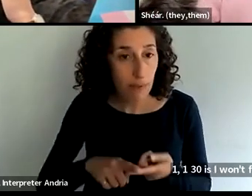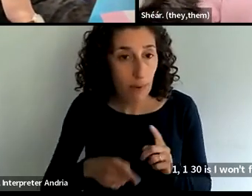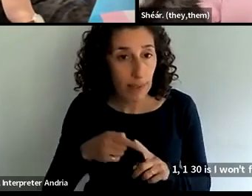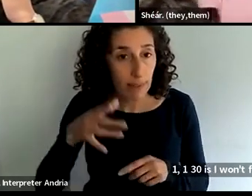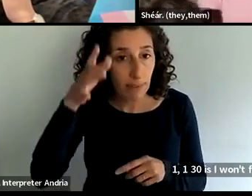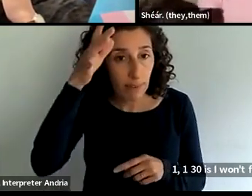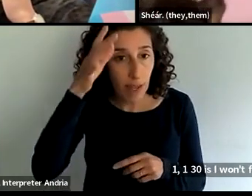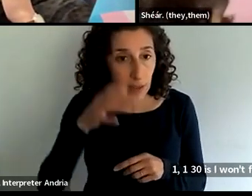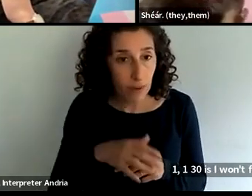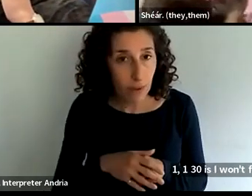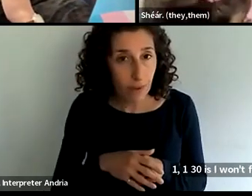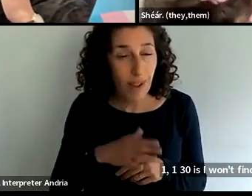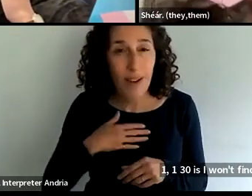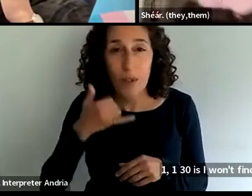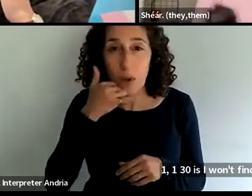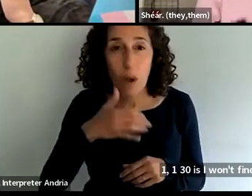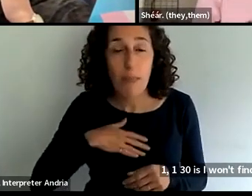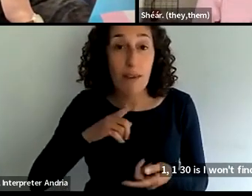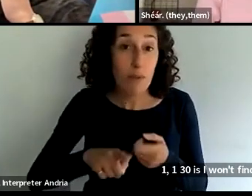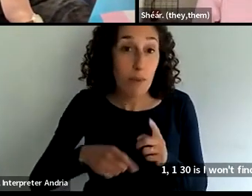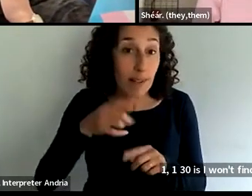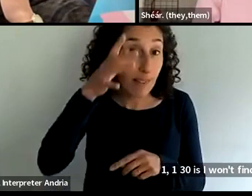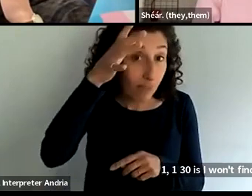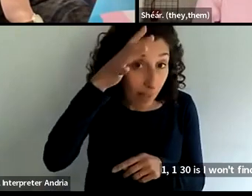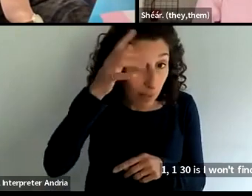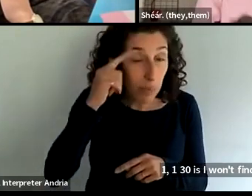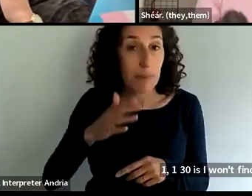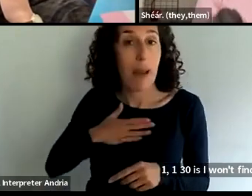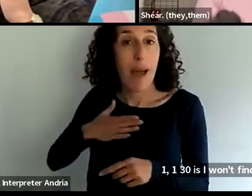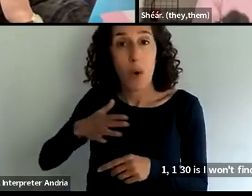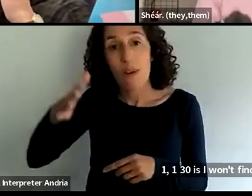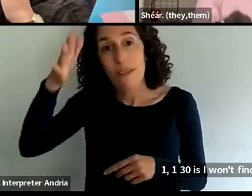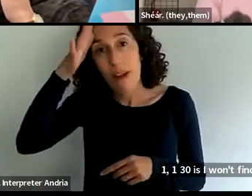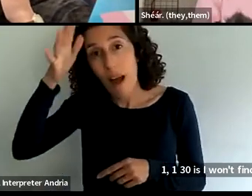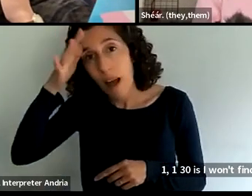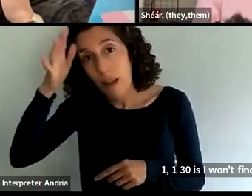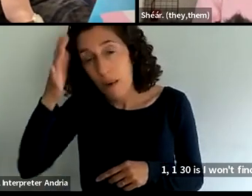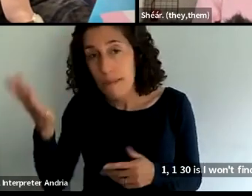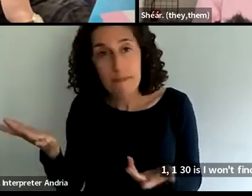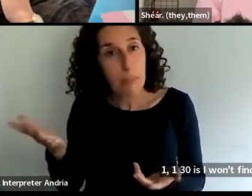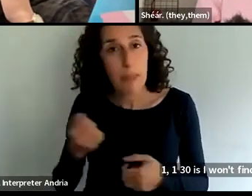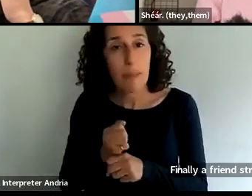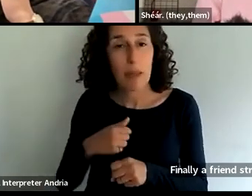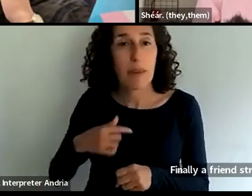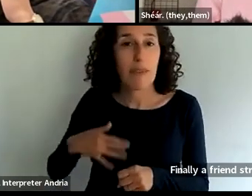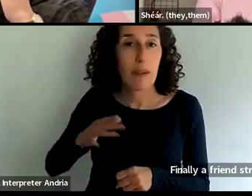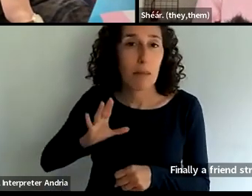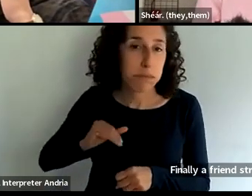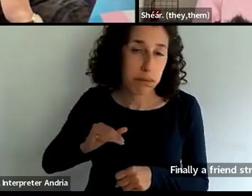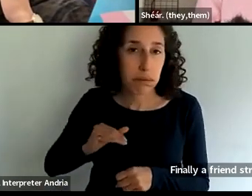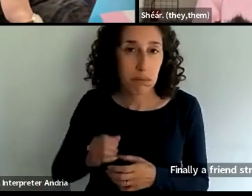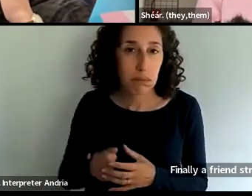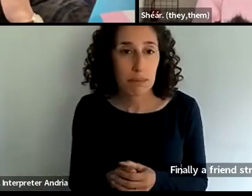Sadly, a friend's father, because my own father was making me feel dead.